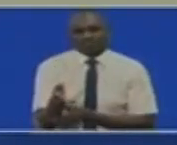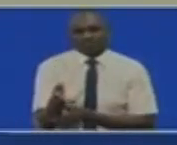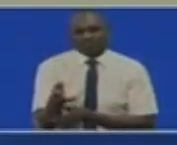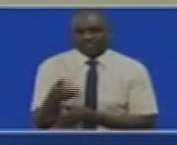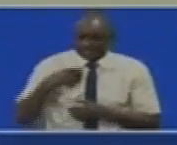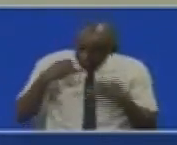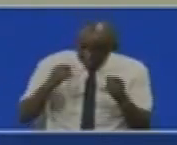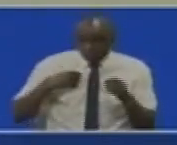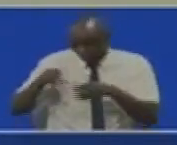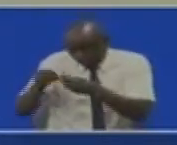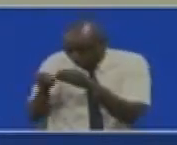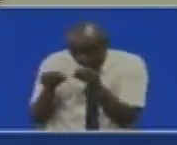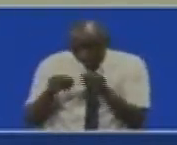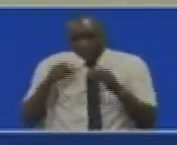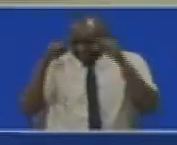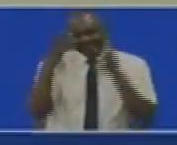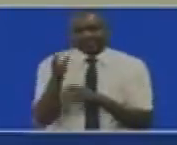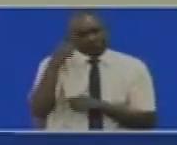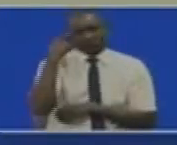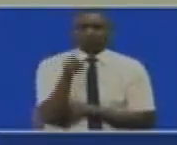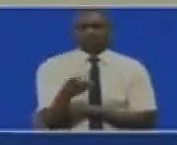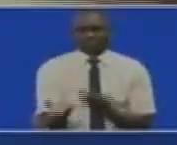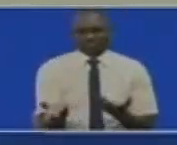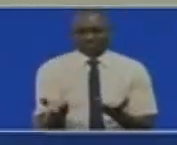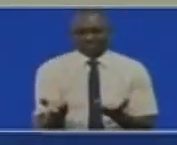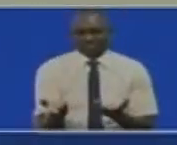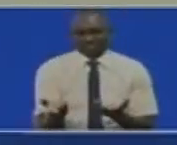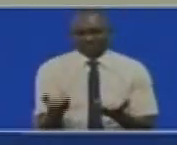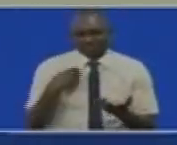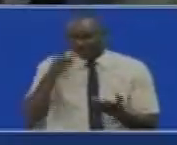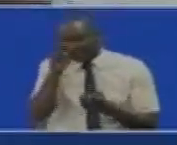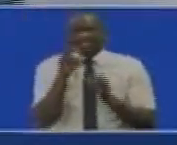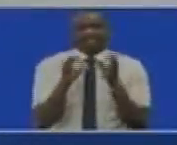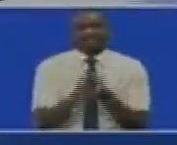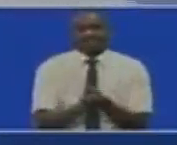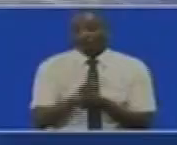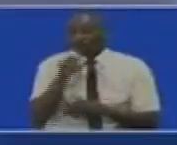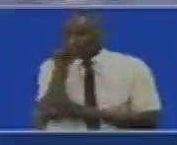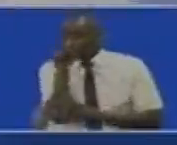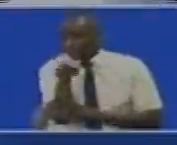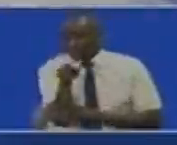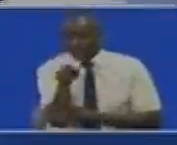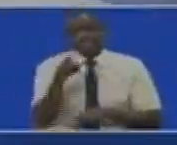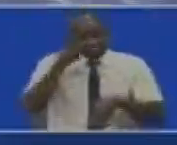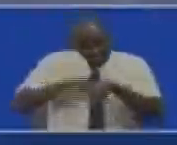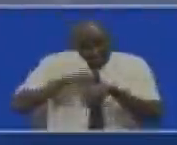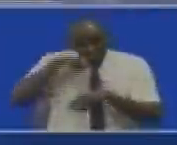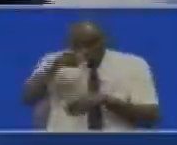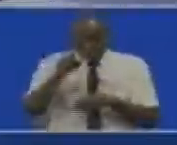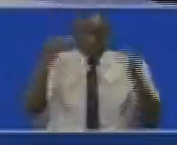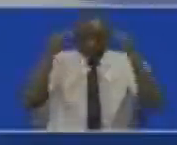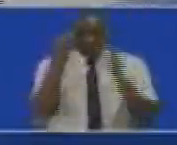trying to assemble and come to the court. And right now I can't even see what Kuma was. Lakini punde tu, baada ya kutoka